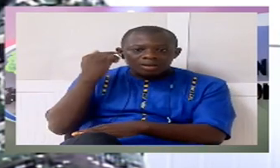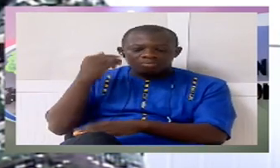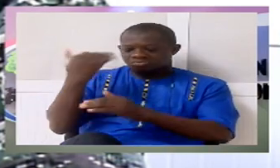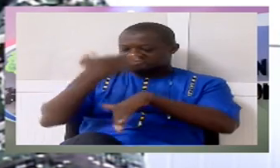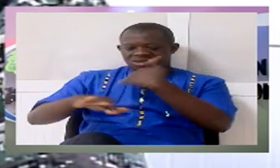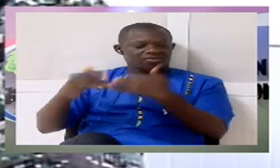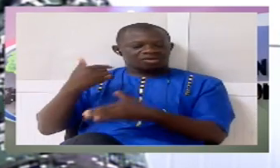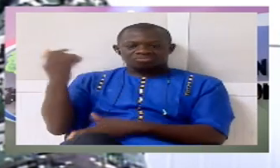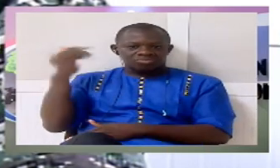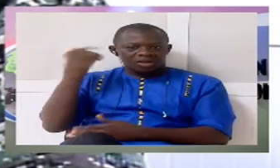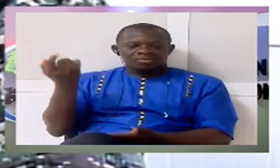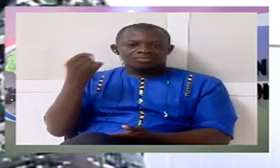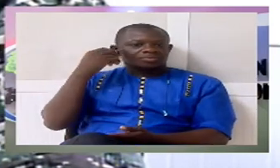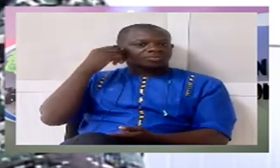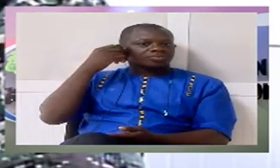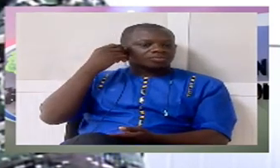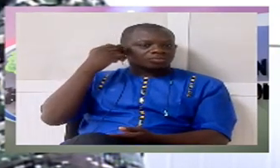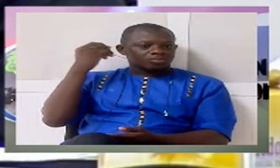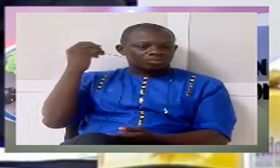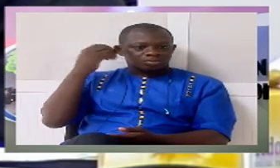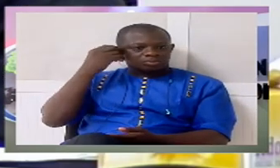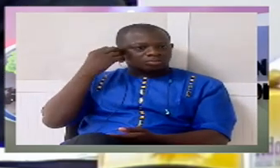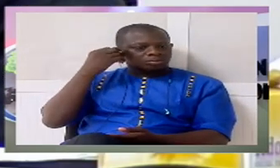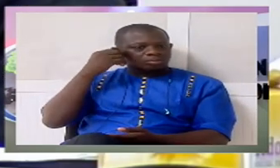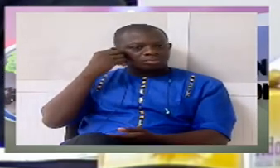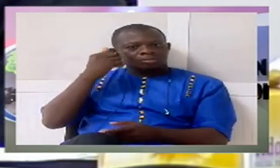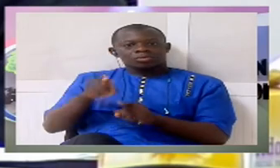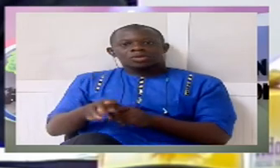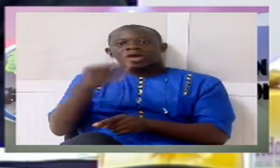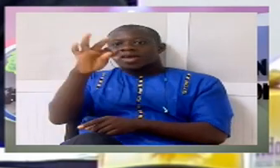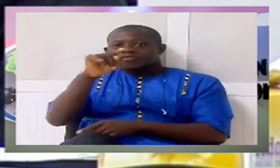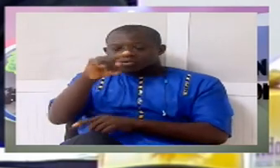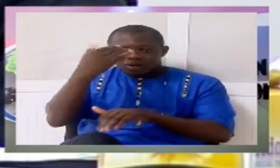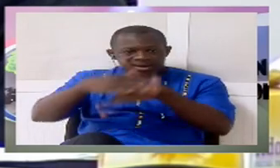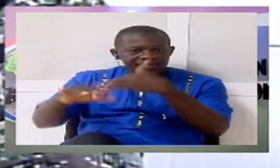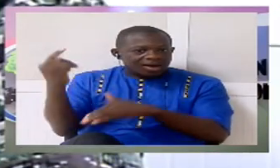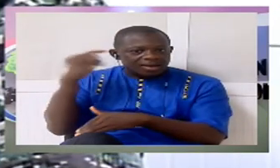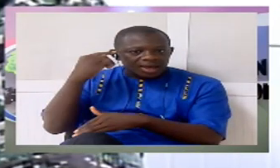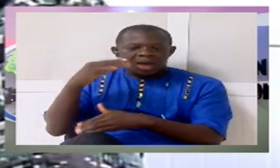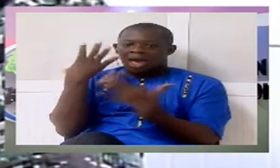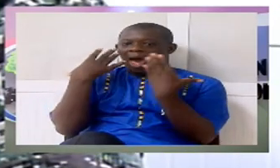I've never heard it. Then how would you know that was an issue if you've never heard it?